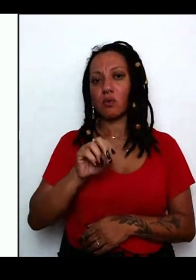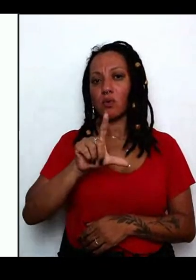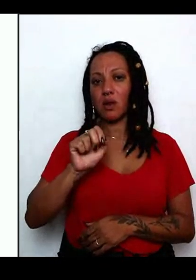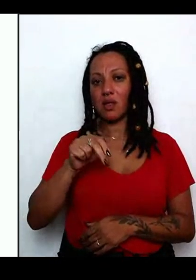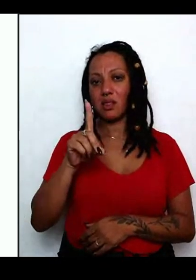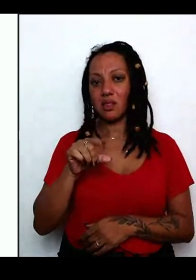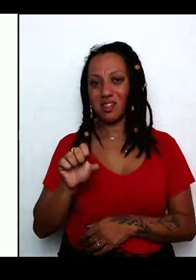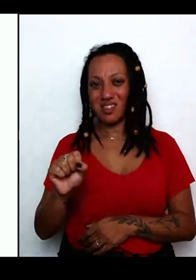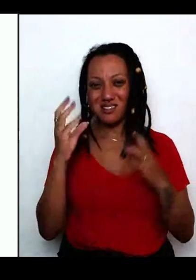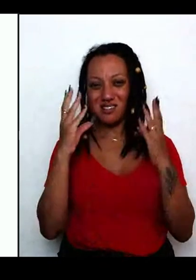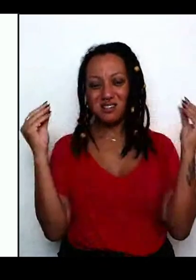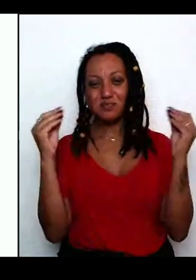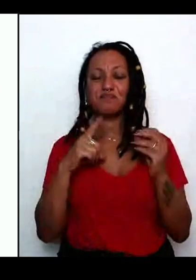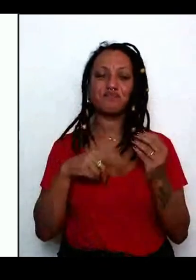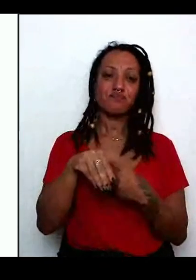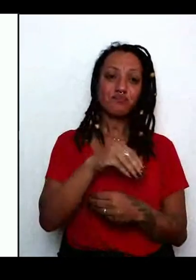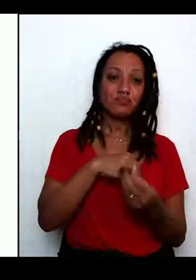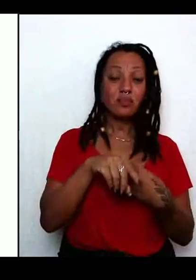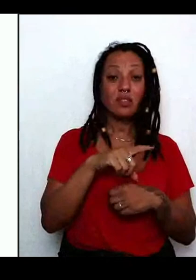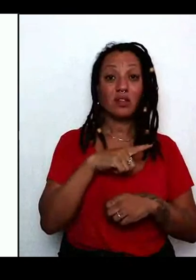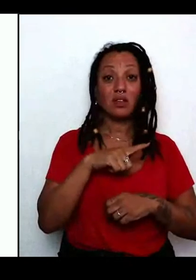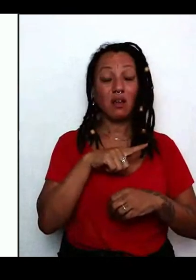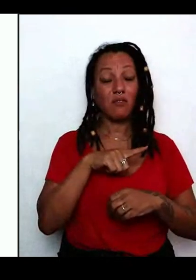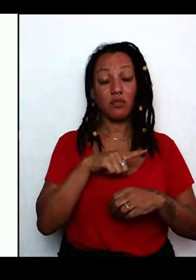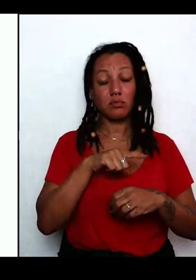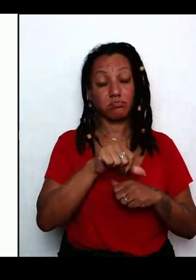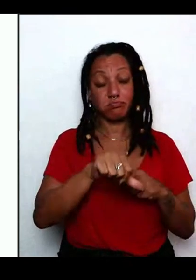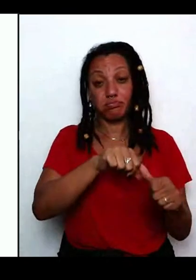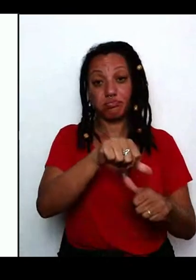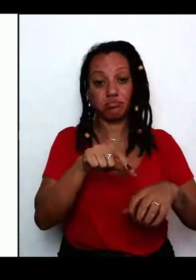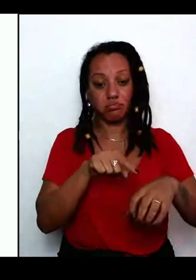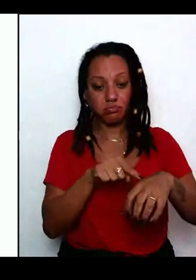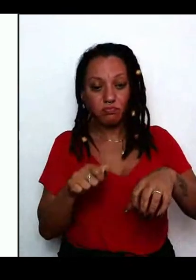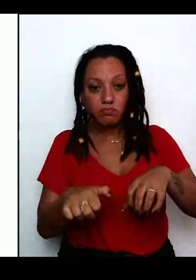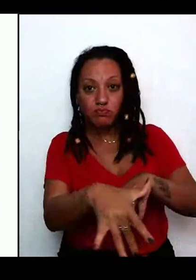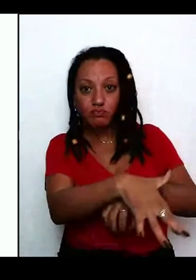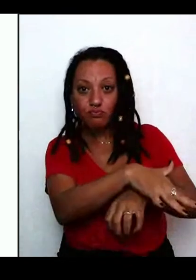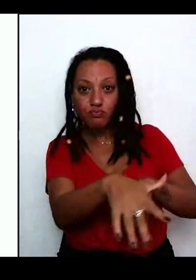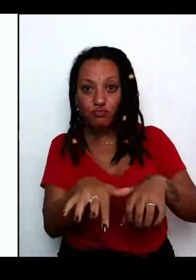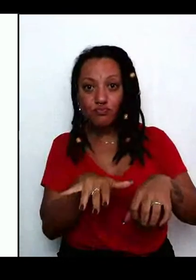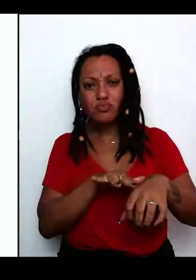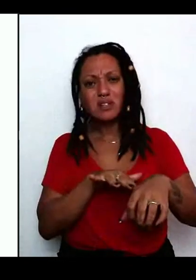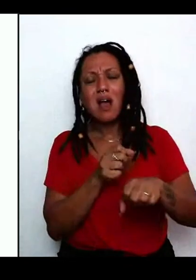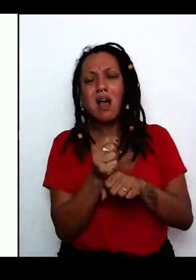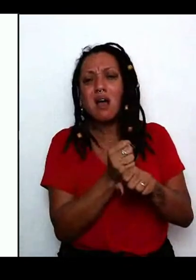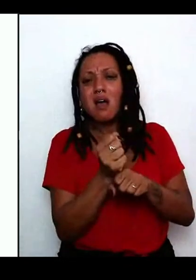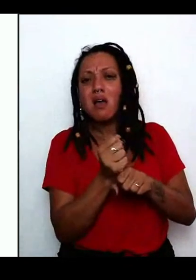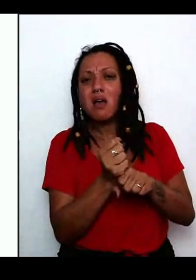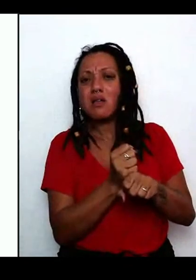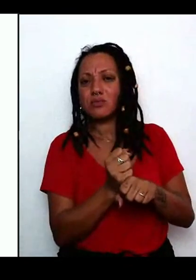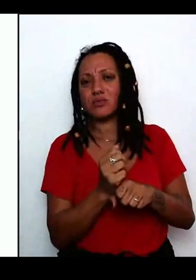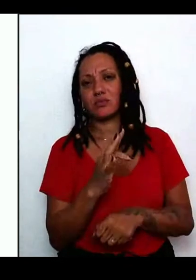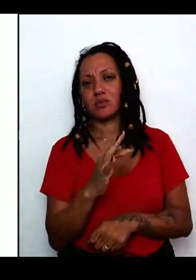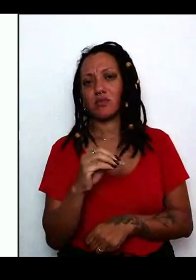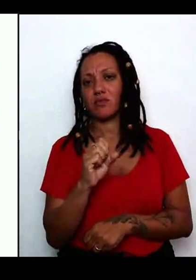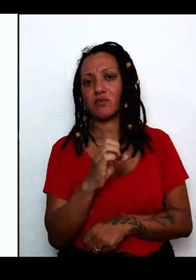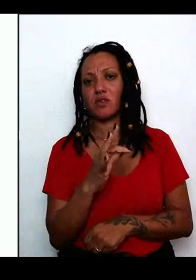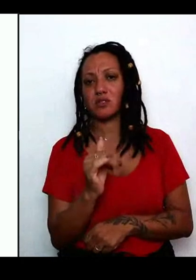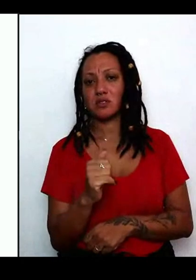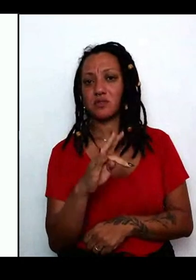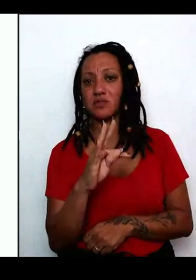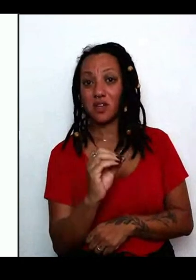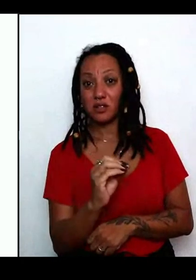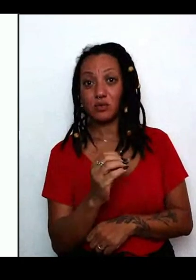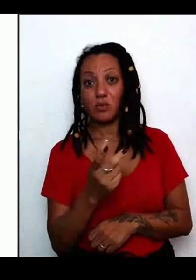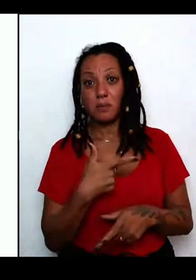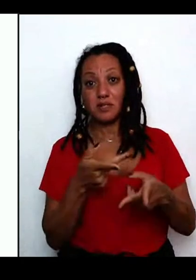phosphate extraction for many years denounces the reduction of human and non-human life to capitalist resources and critiques the